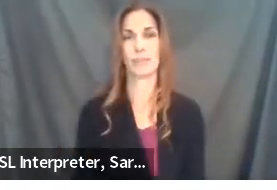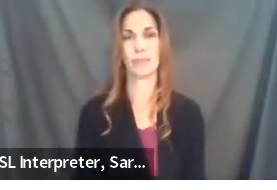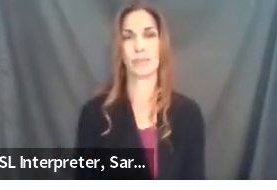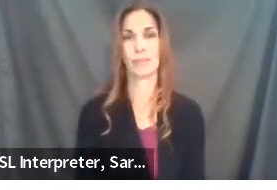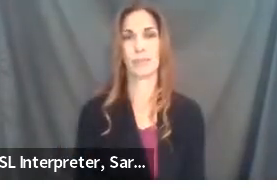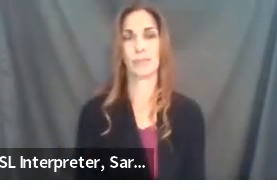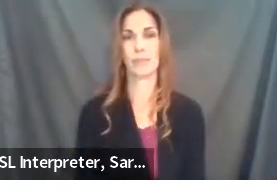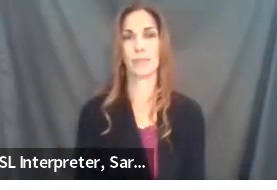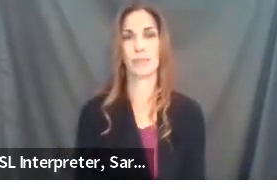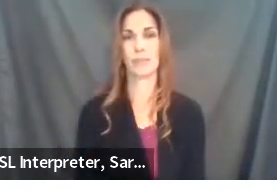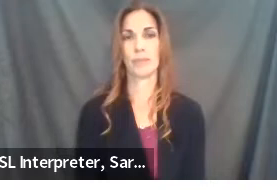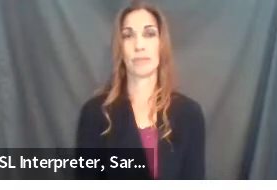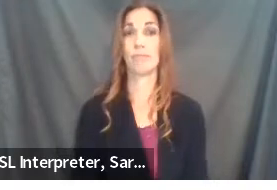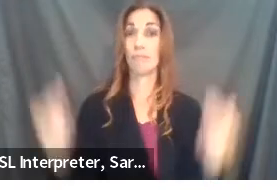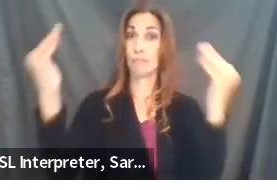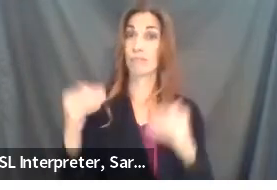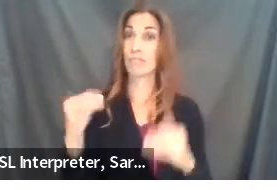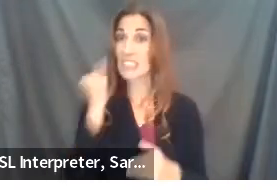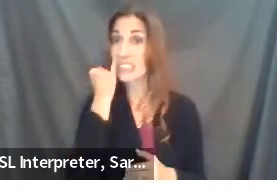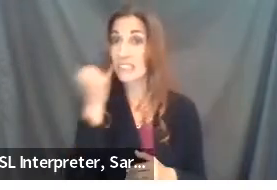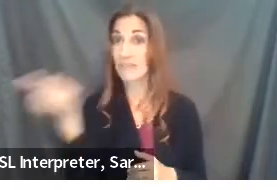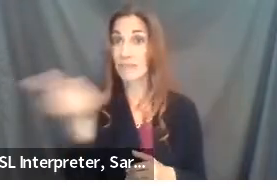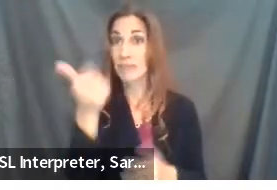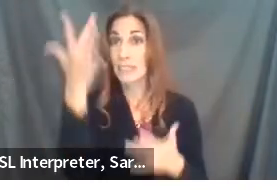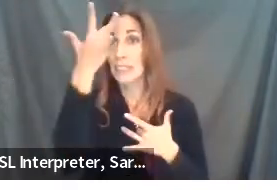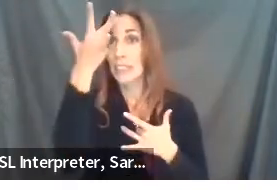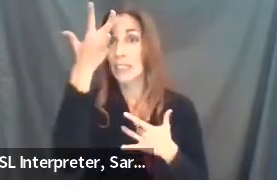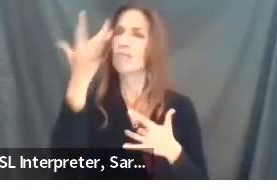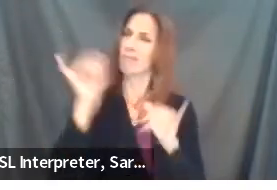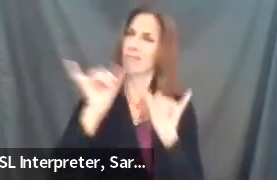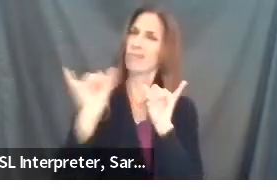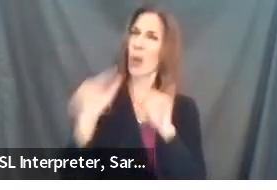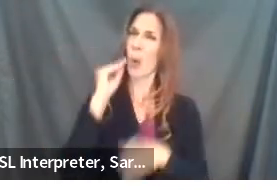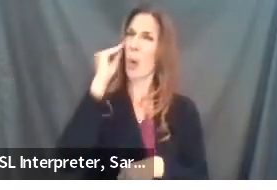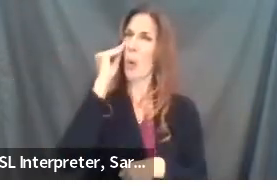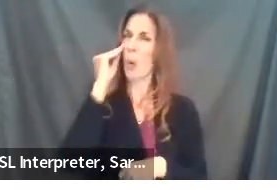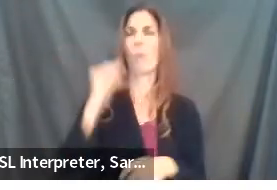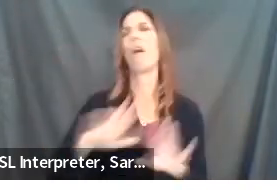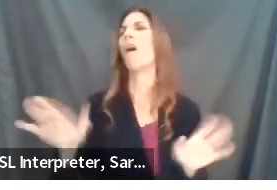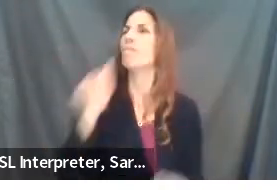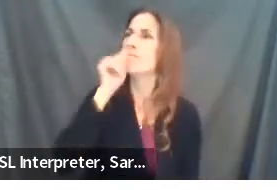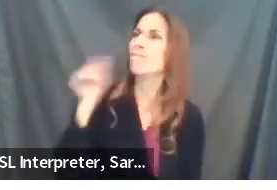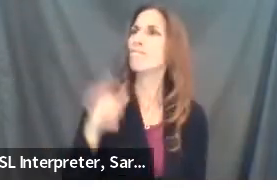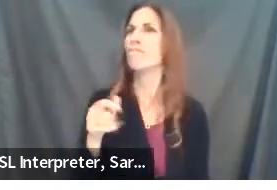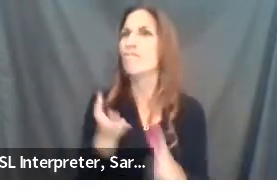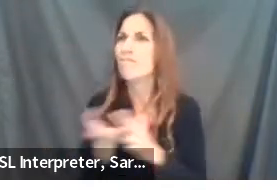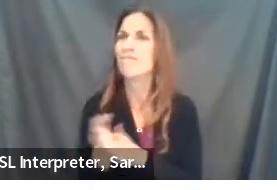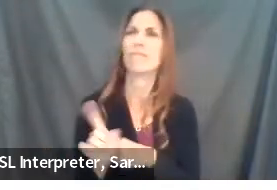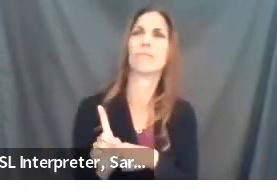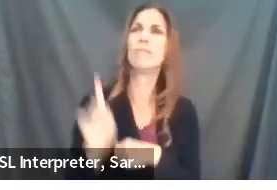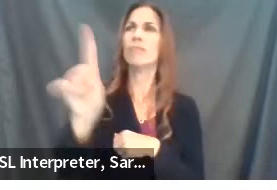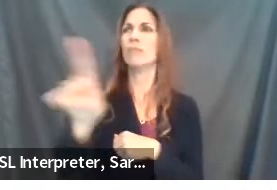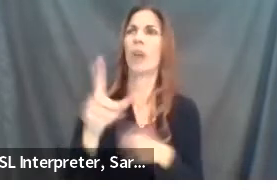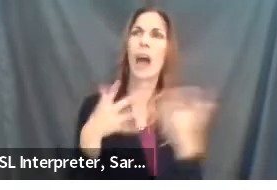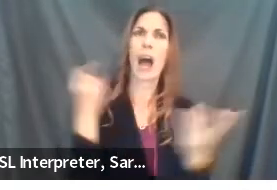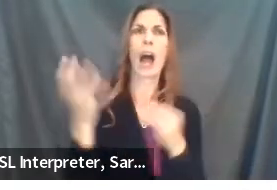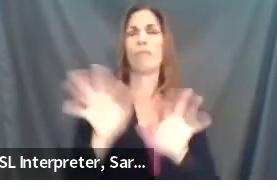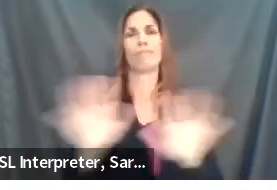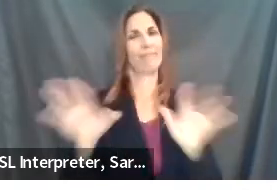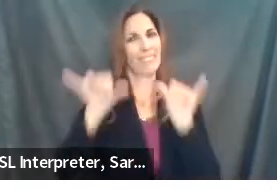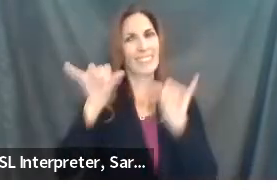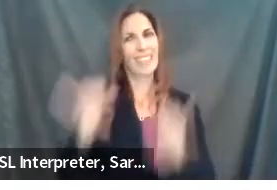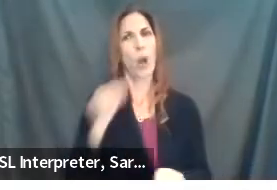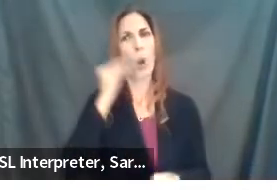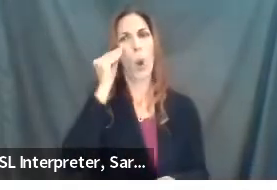Next, stay home if you are sick. Don't try and push through and go out. It's best, to get your rest and stay at home so you don't